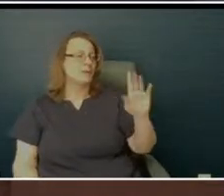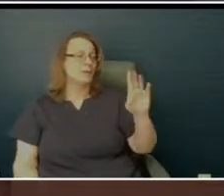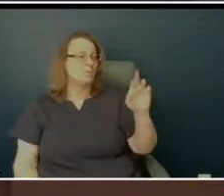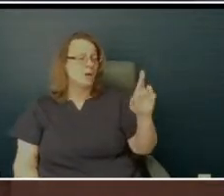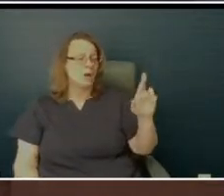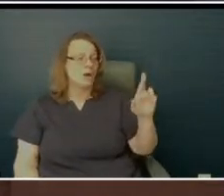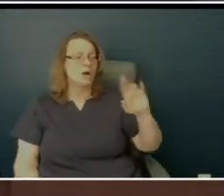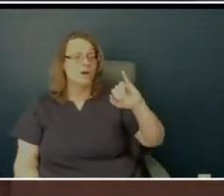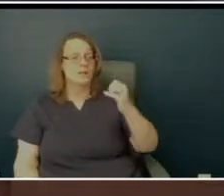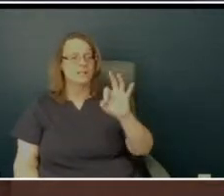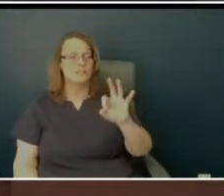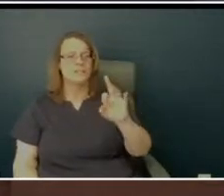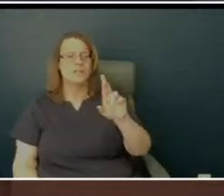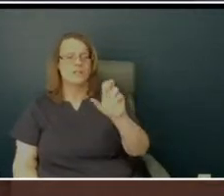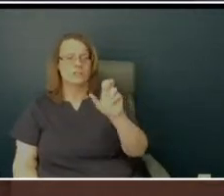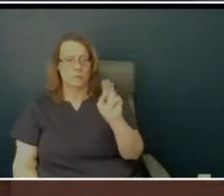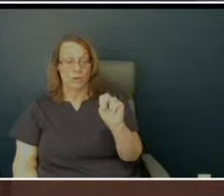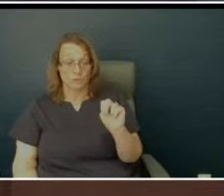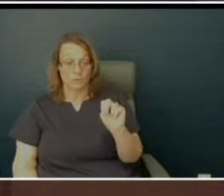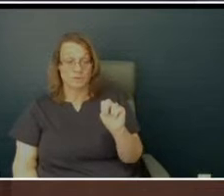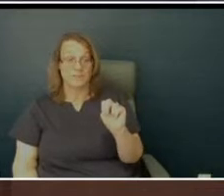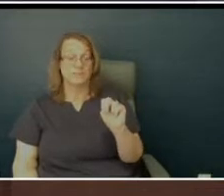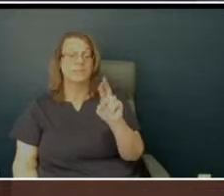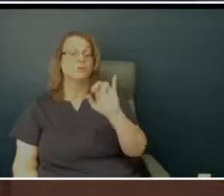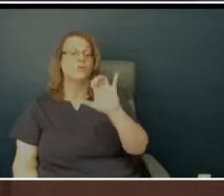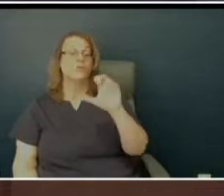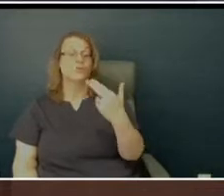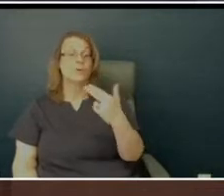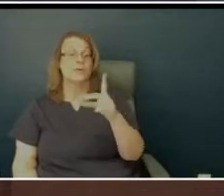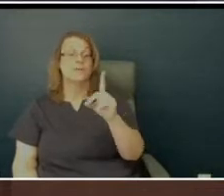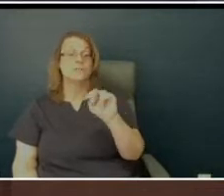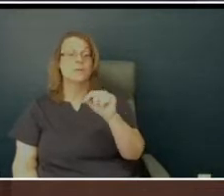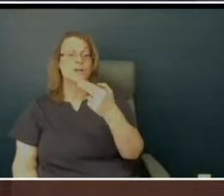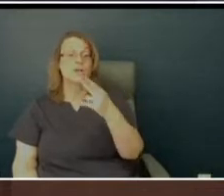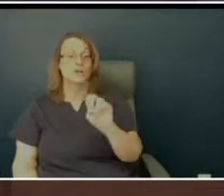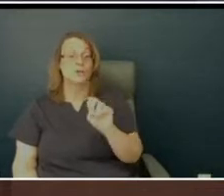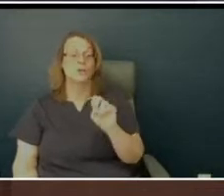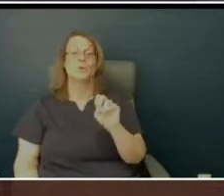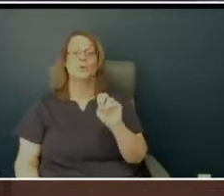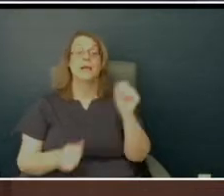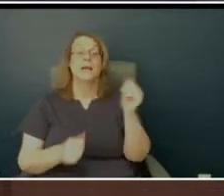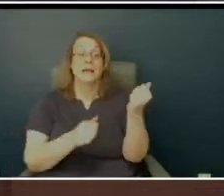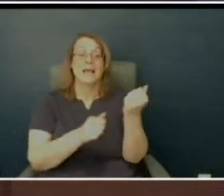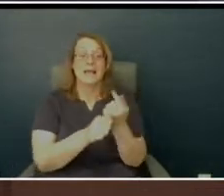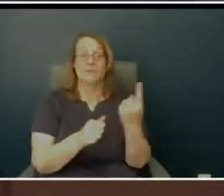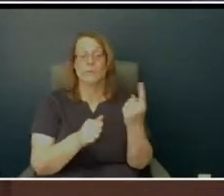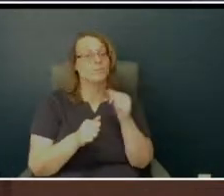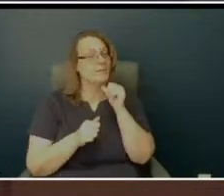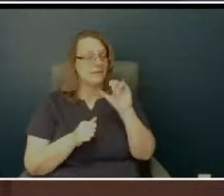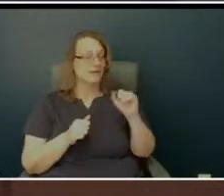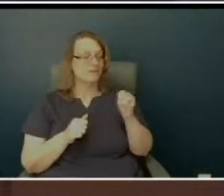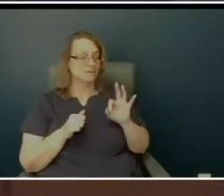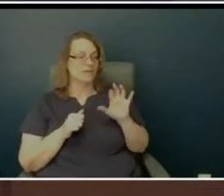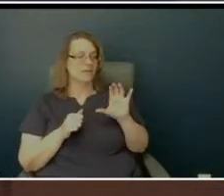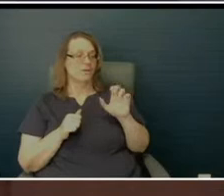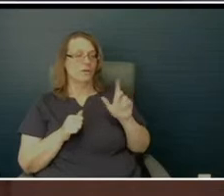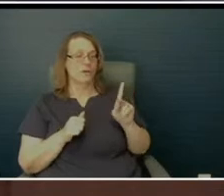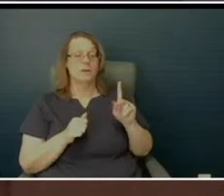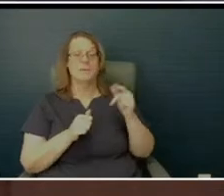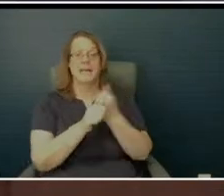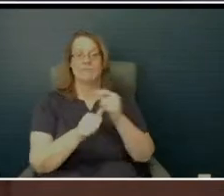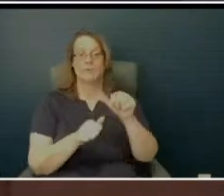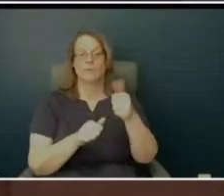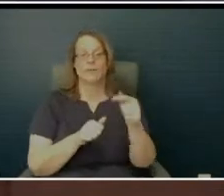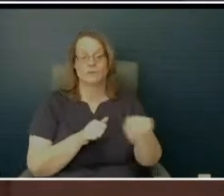successor and his deputy Rich Donahue, everyone except Jeff Clark, was telling President Trump the very same thing. The